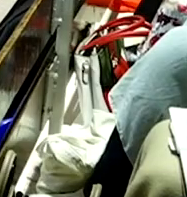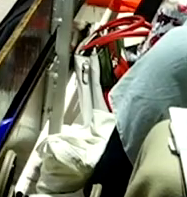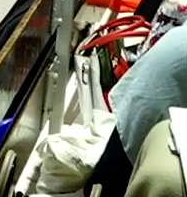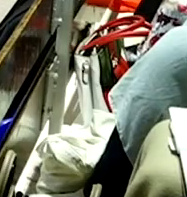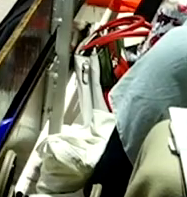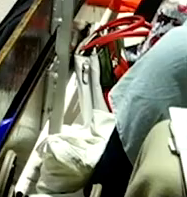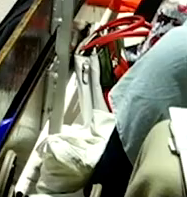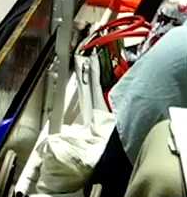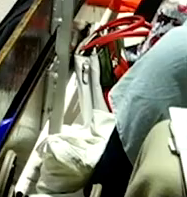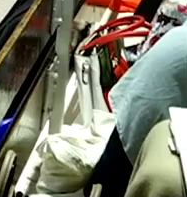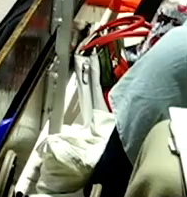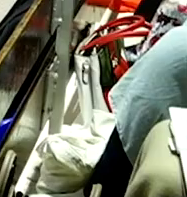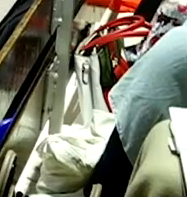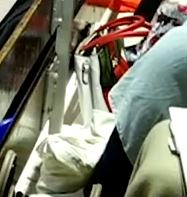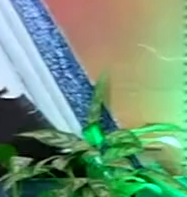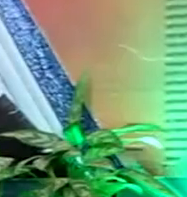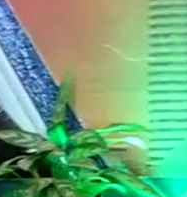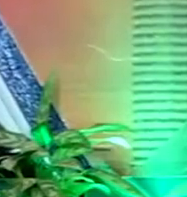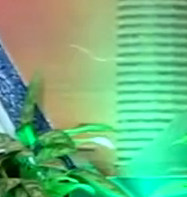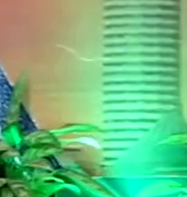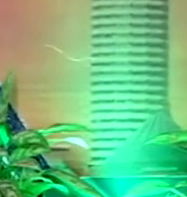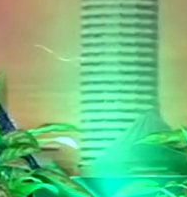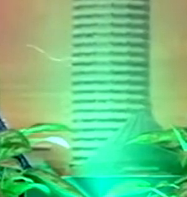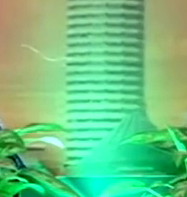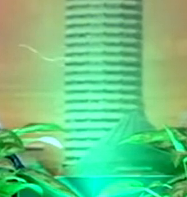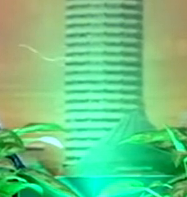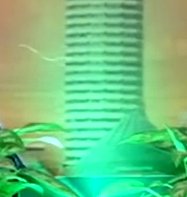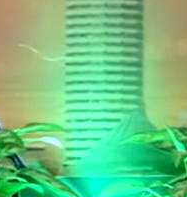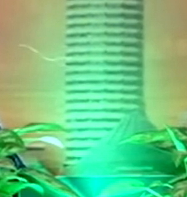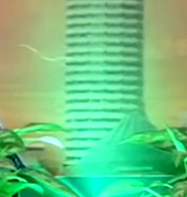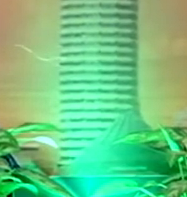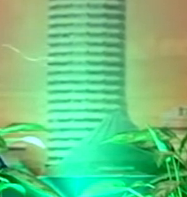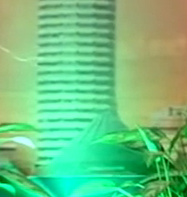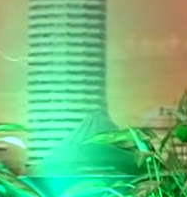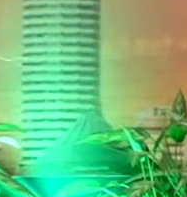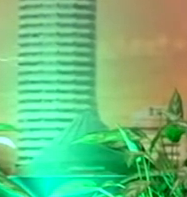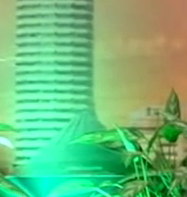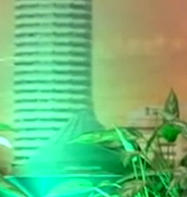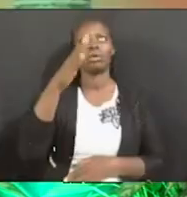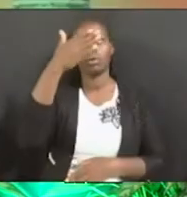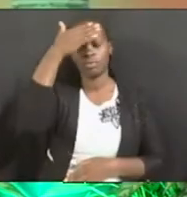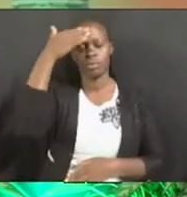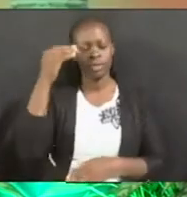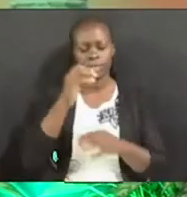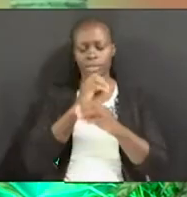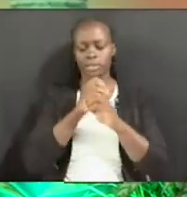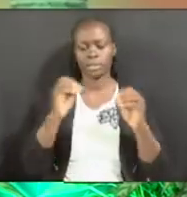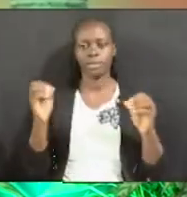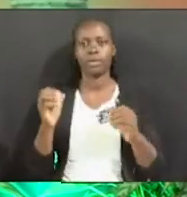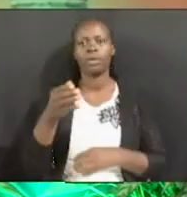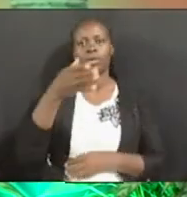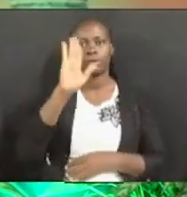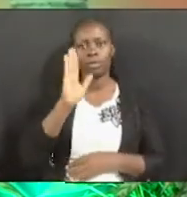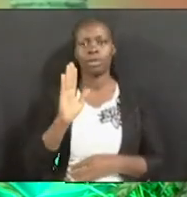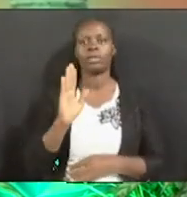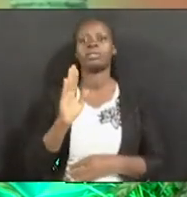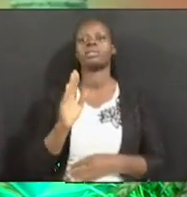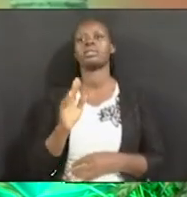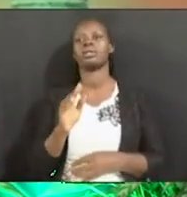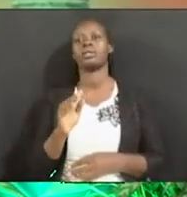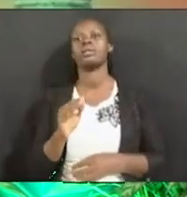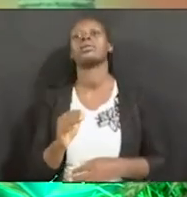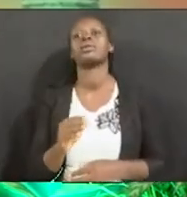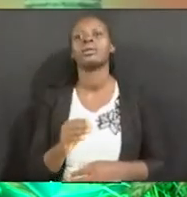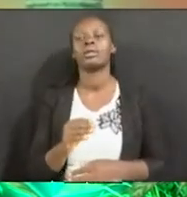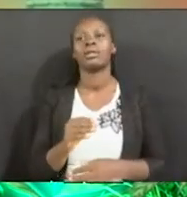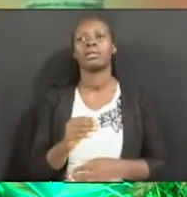kill men. And the Bible says, God was not able to forget him. God was able. Champions are never